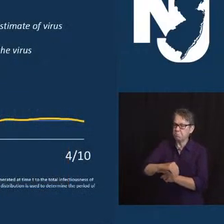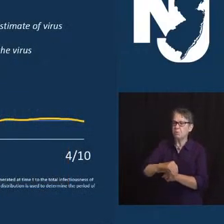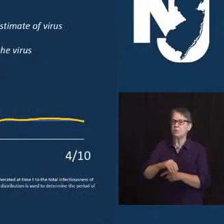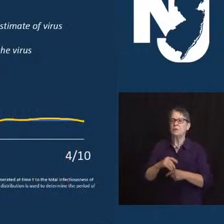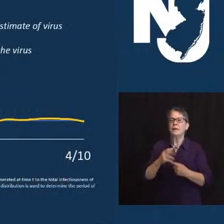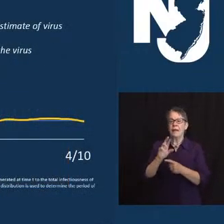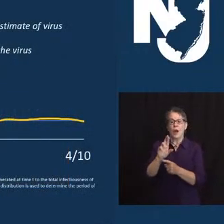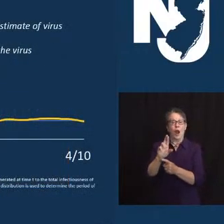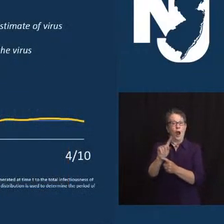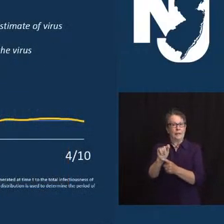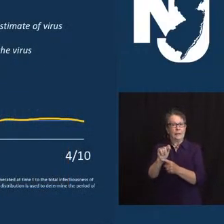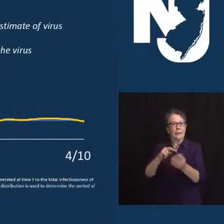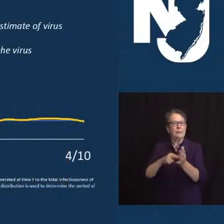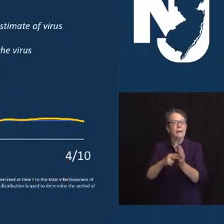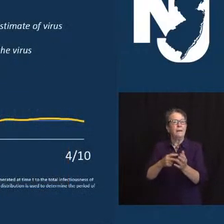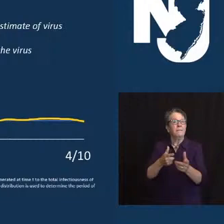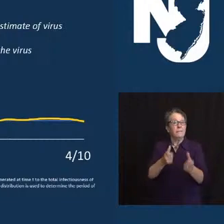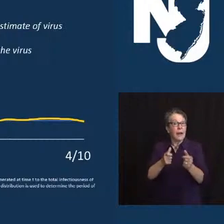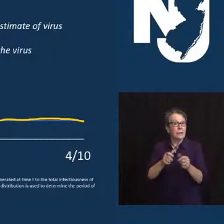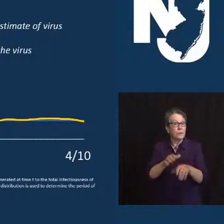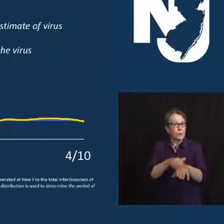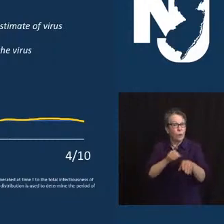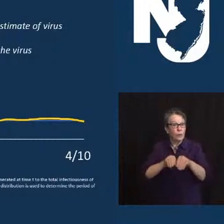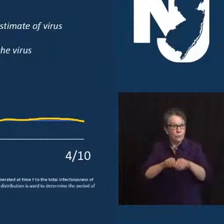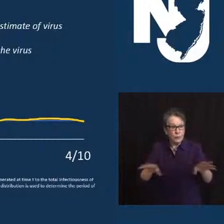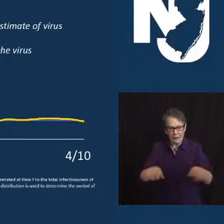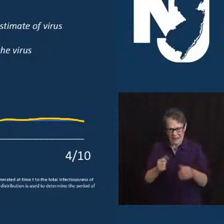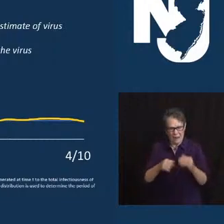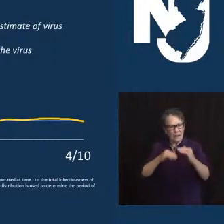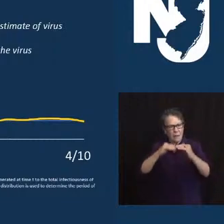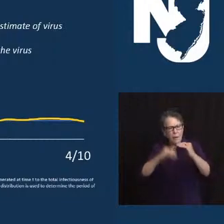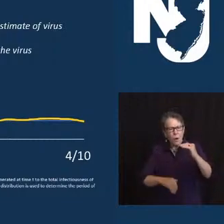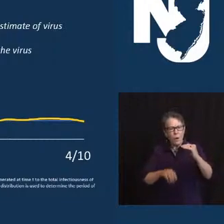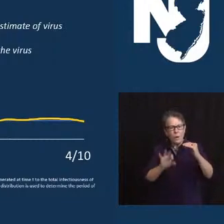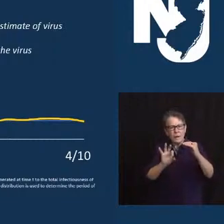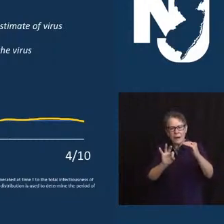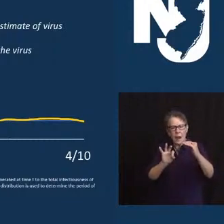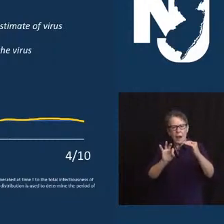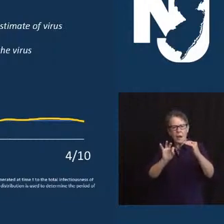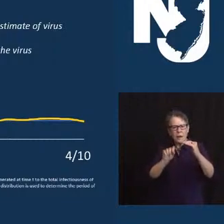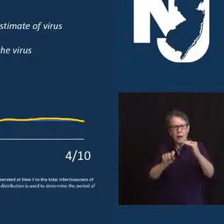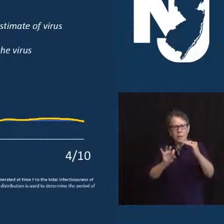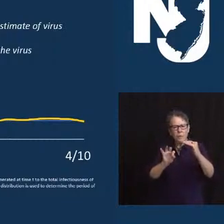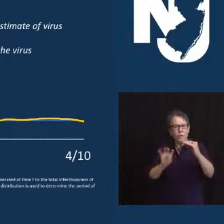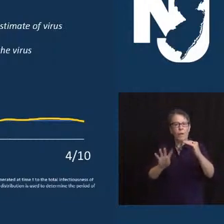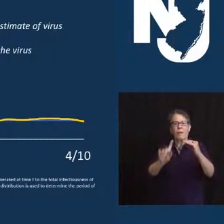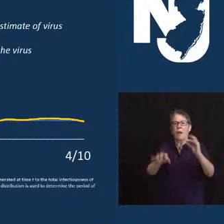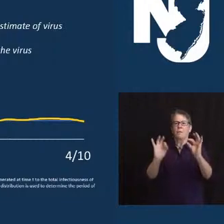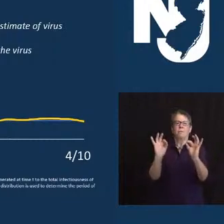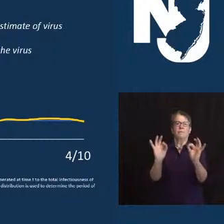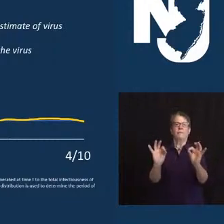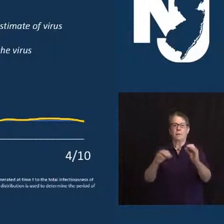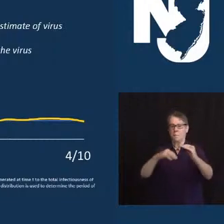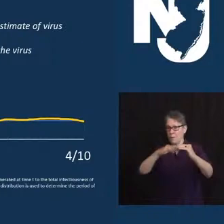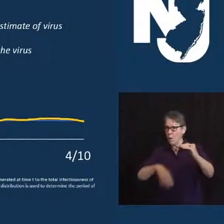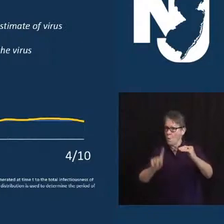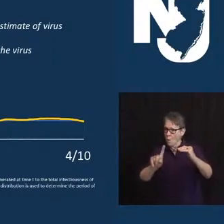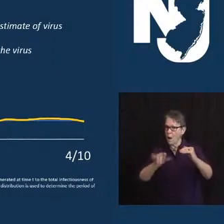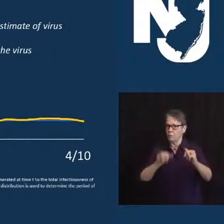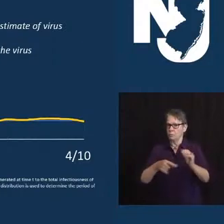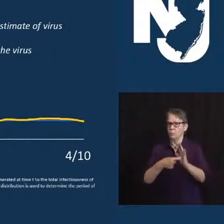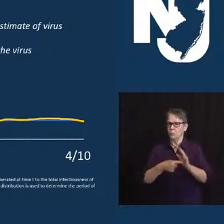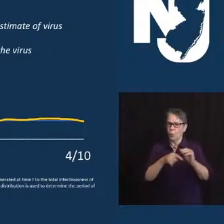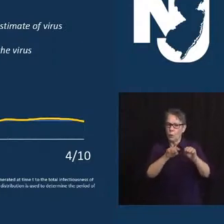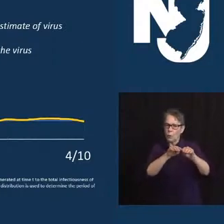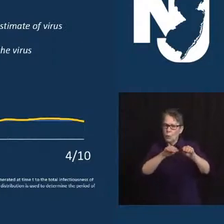is 0.94. And it's important to note, Judy and Tina will have forgotten more about this than I know, but it's really important that we're back under